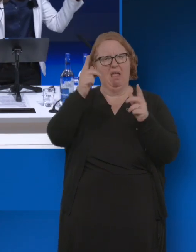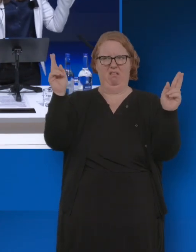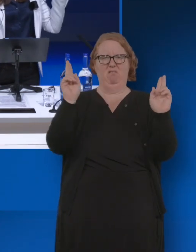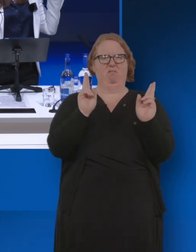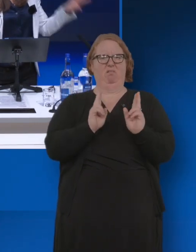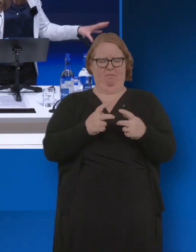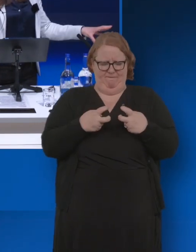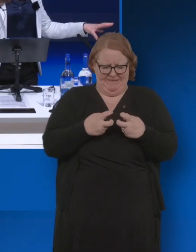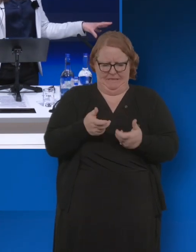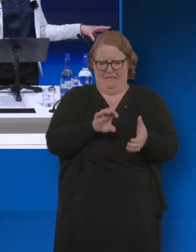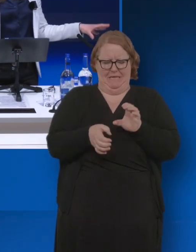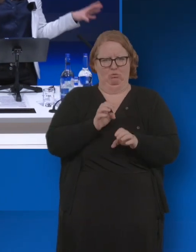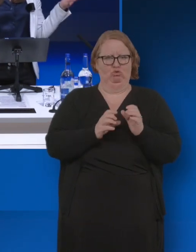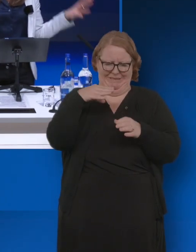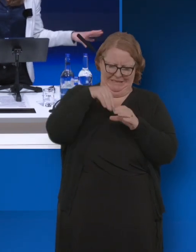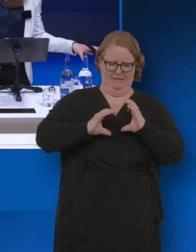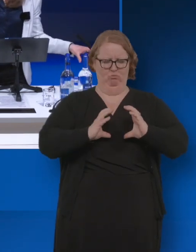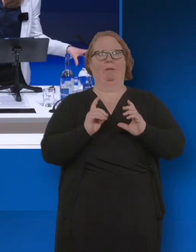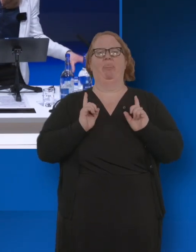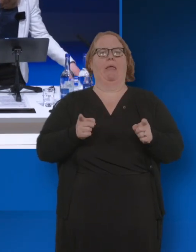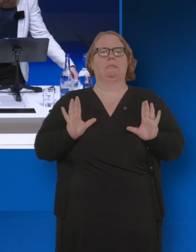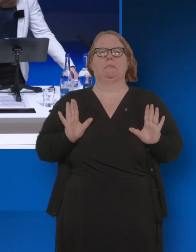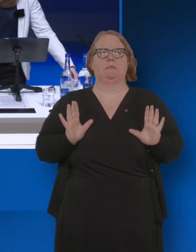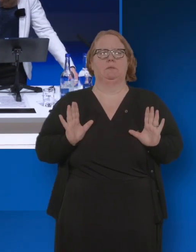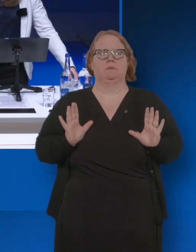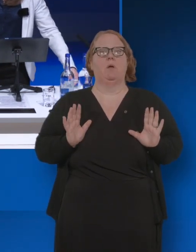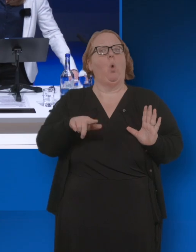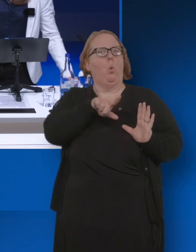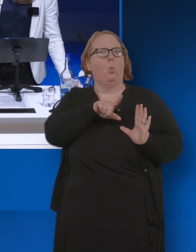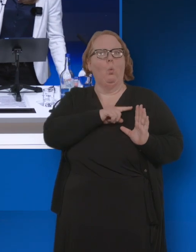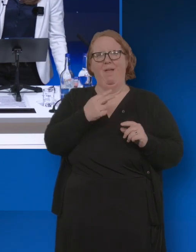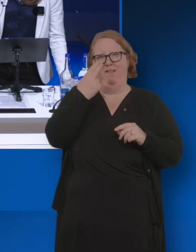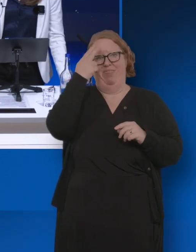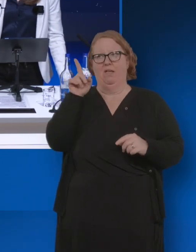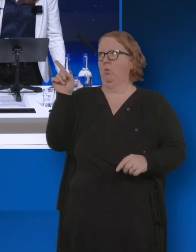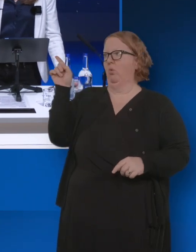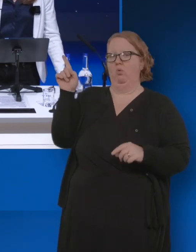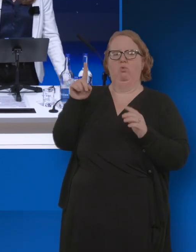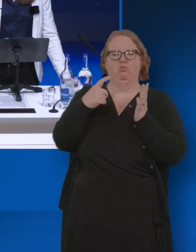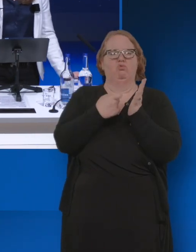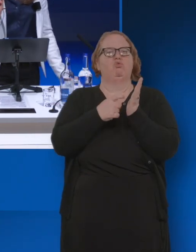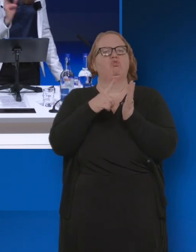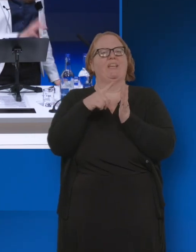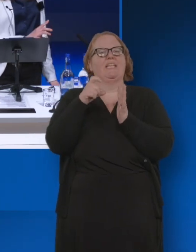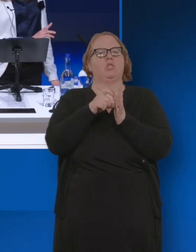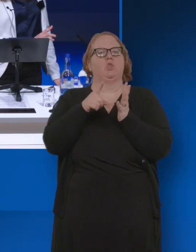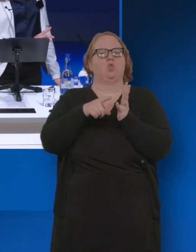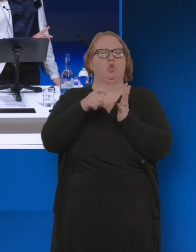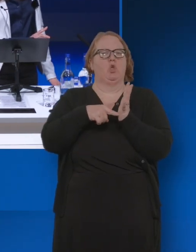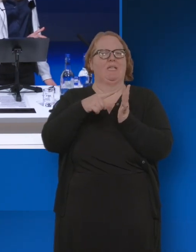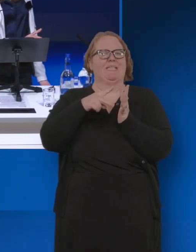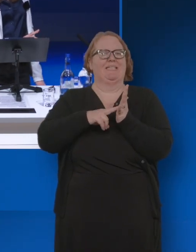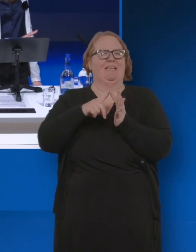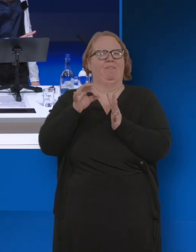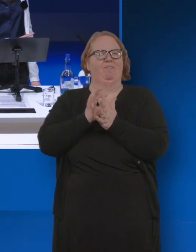reducible to physics and chemistry in the brain. And that's why it's referred to as reductive